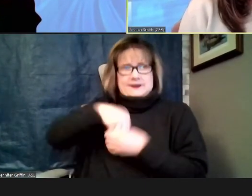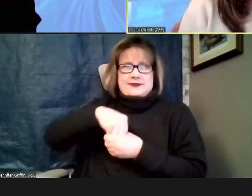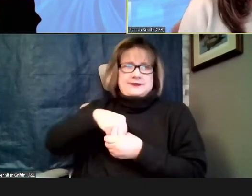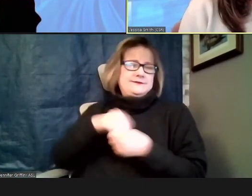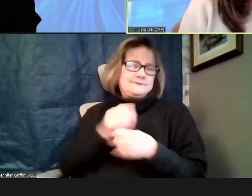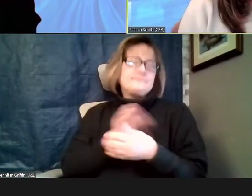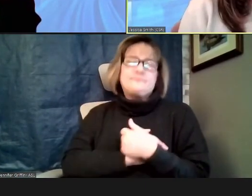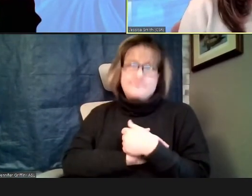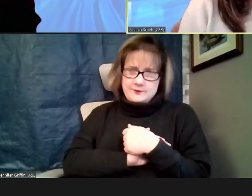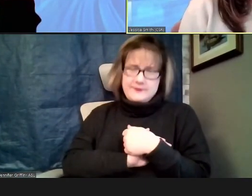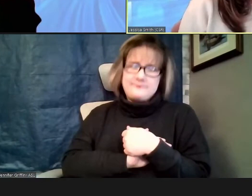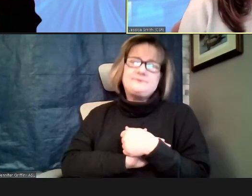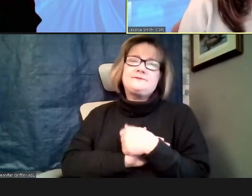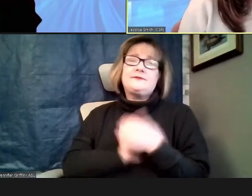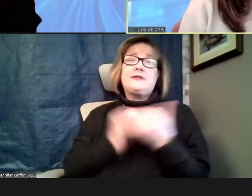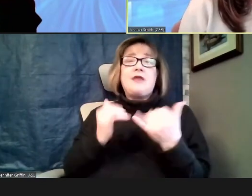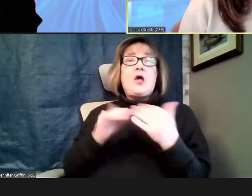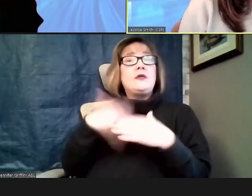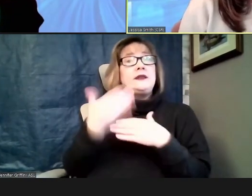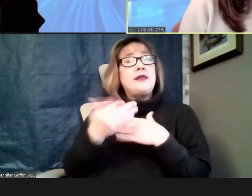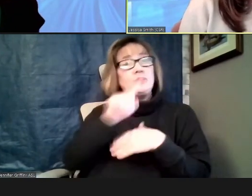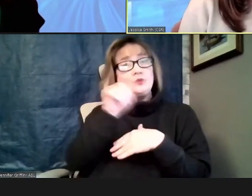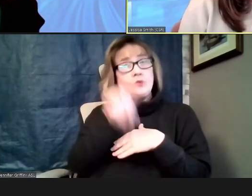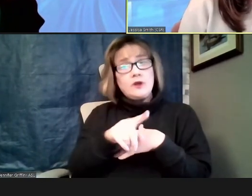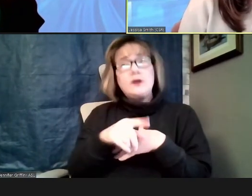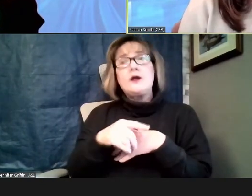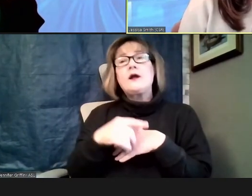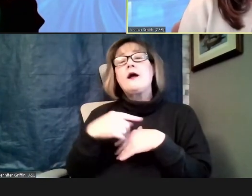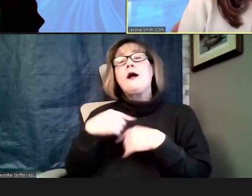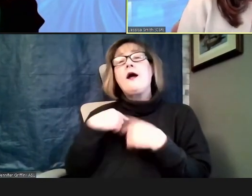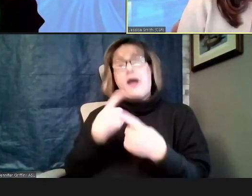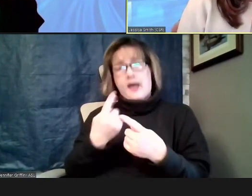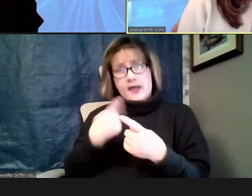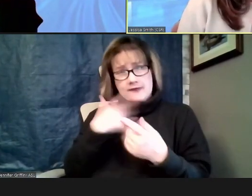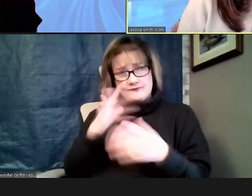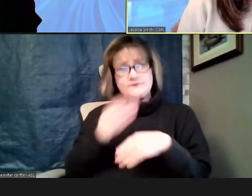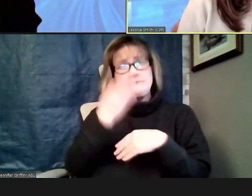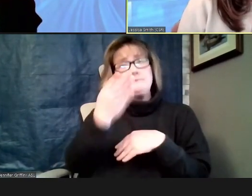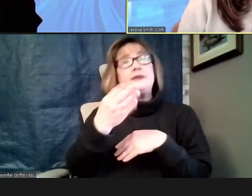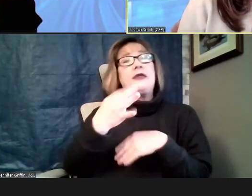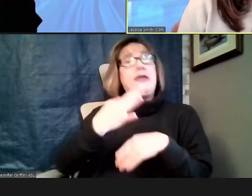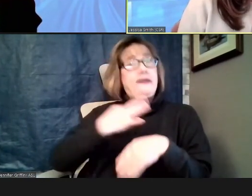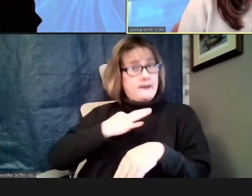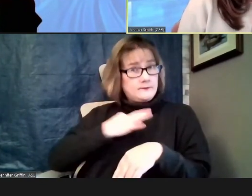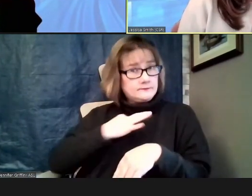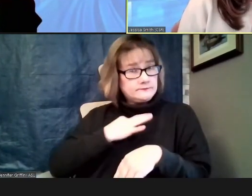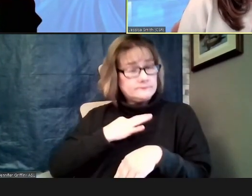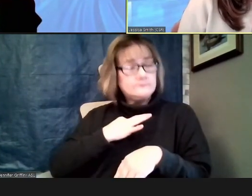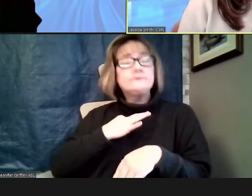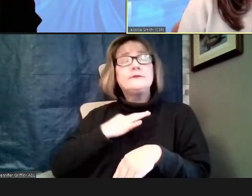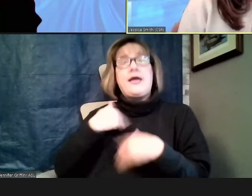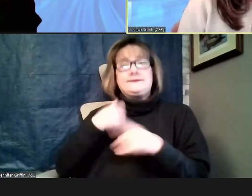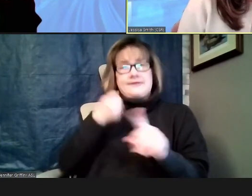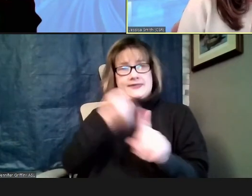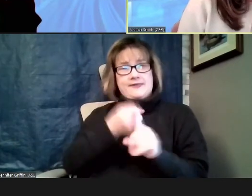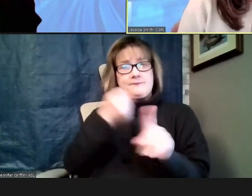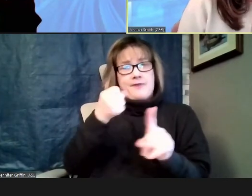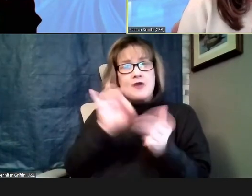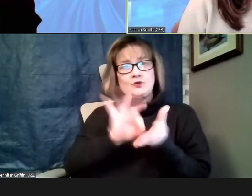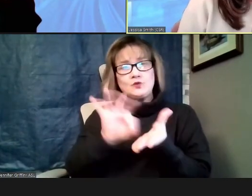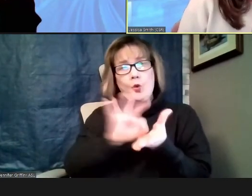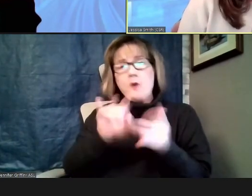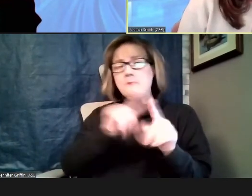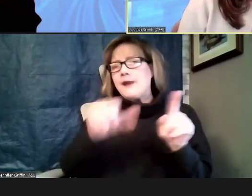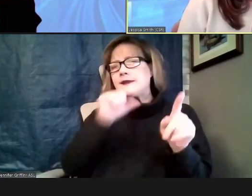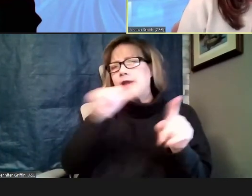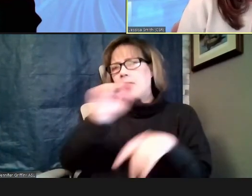Great, thank you. So our next question is, I have submitted an application. It has an impact score, but not a percentile.